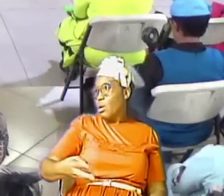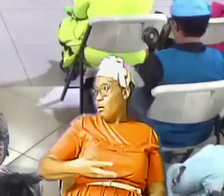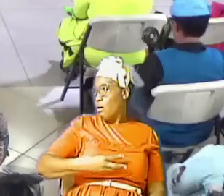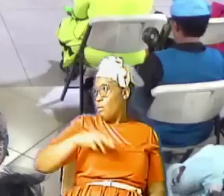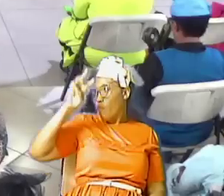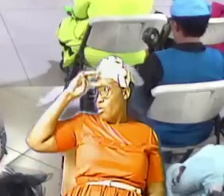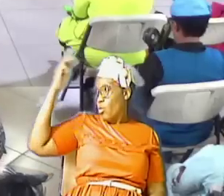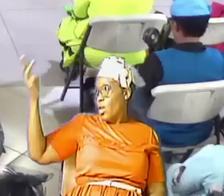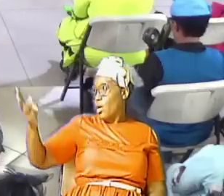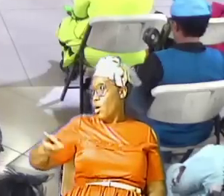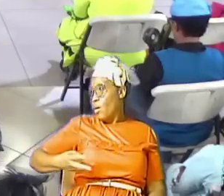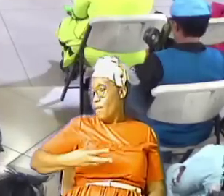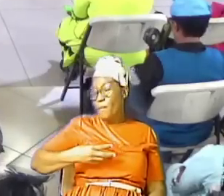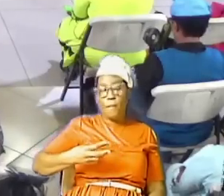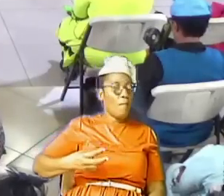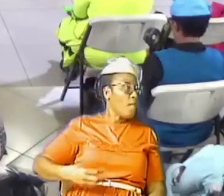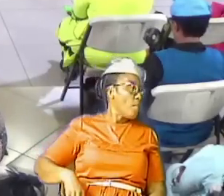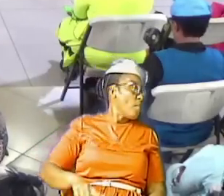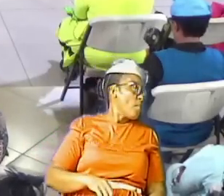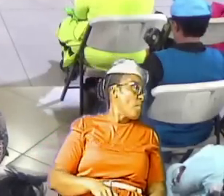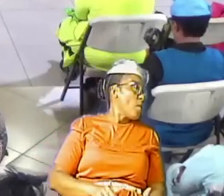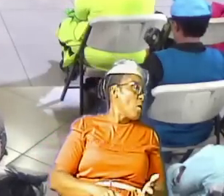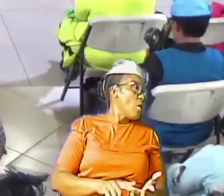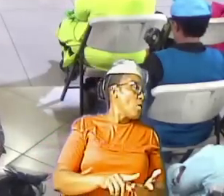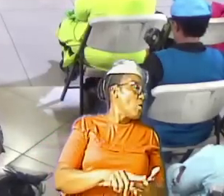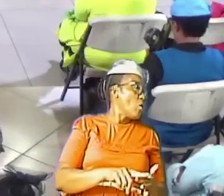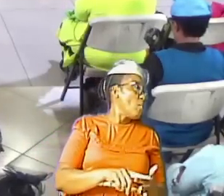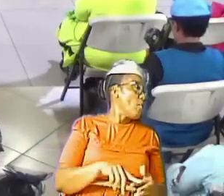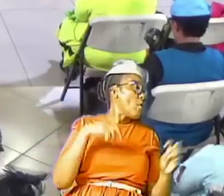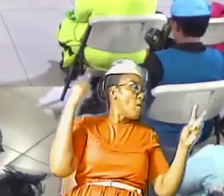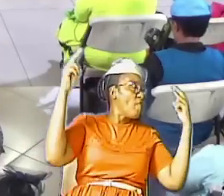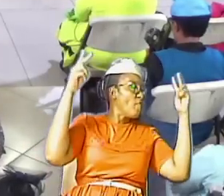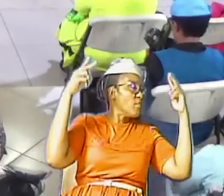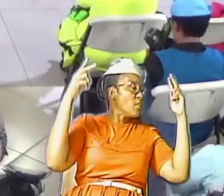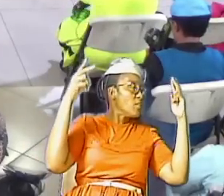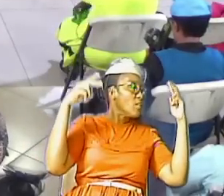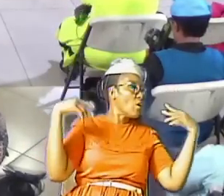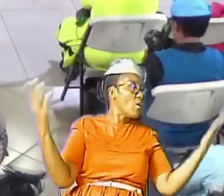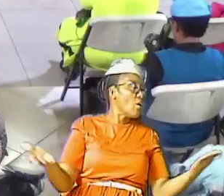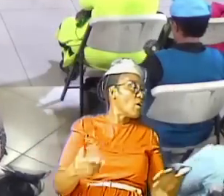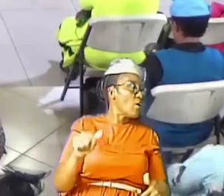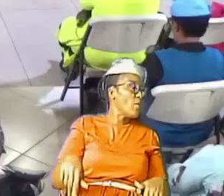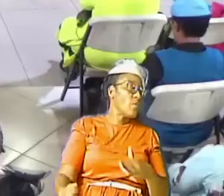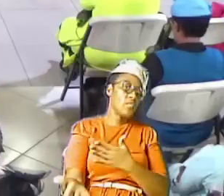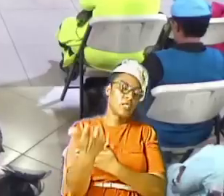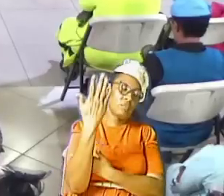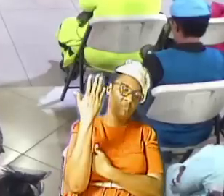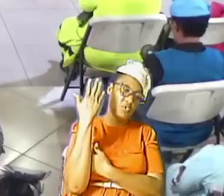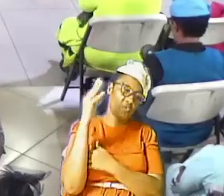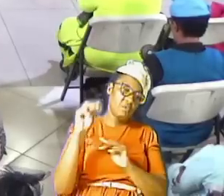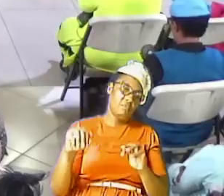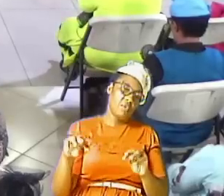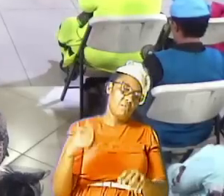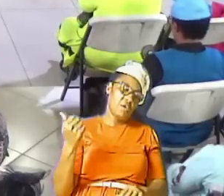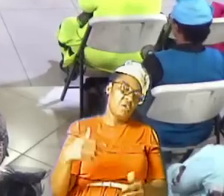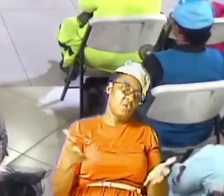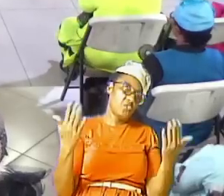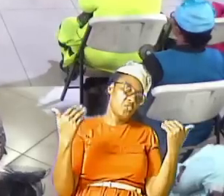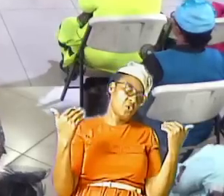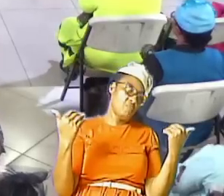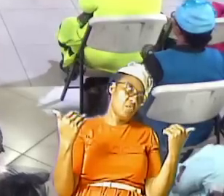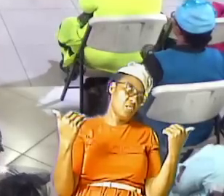Hallelujah. We have a number of visitors here this morning, and maybe others might have come